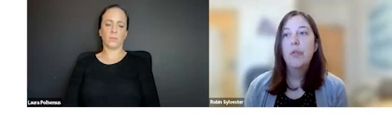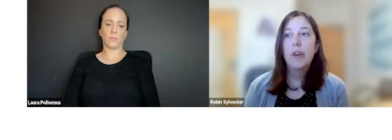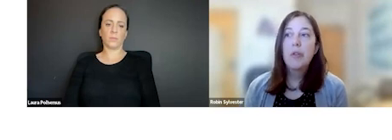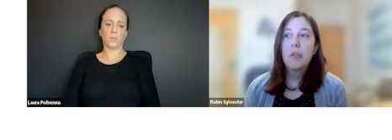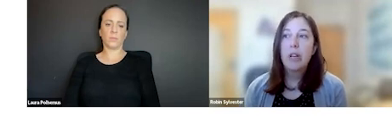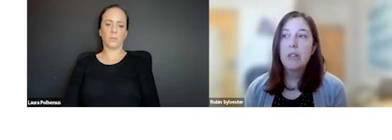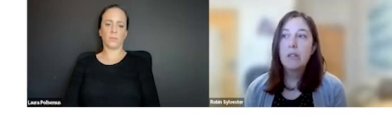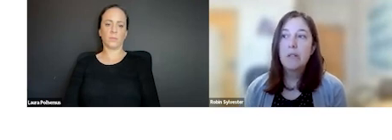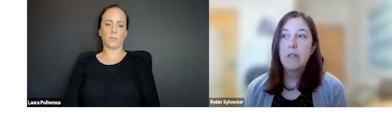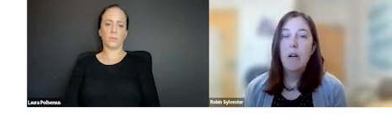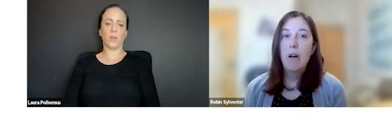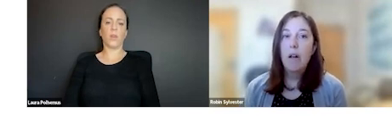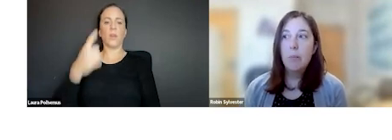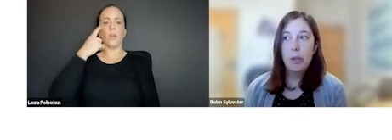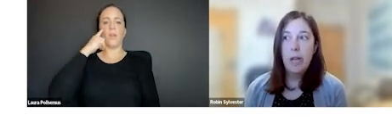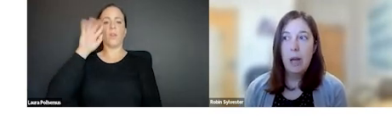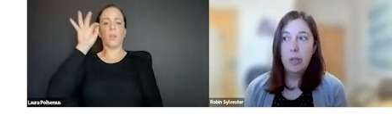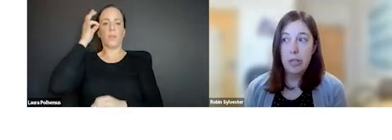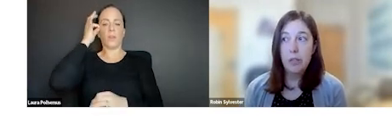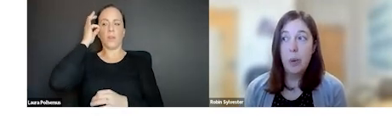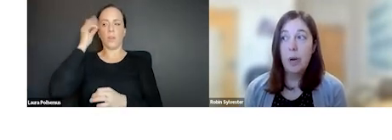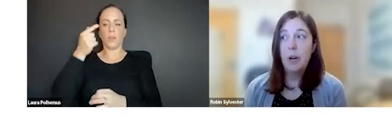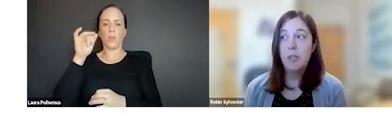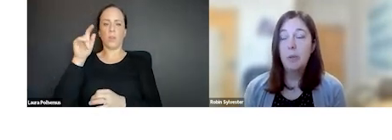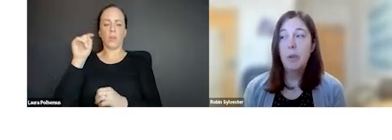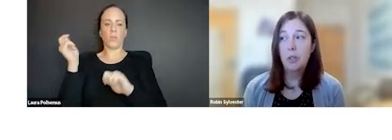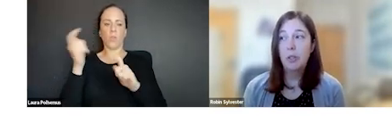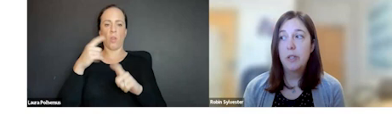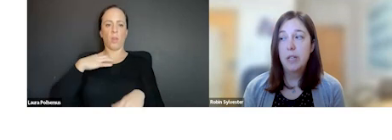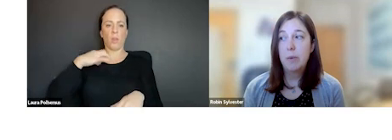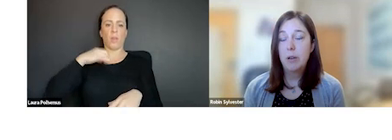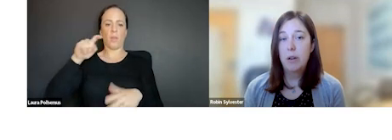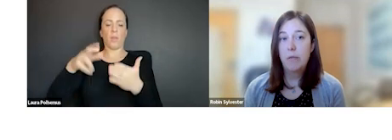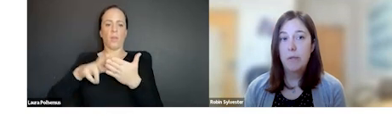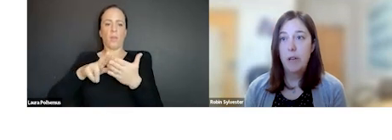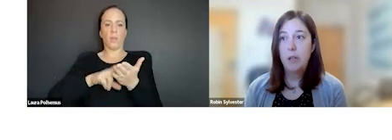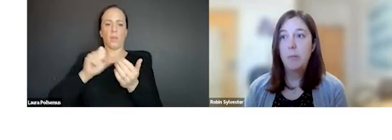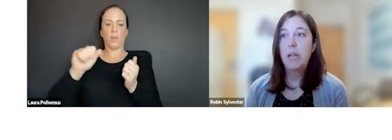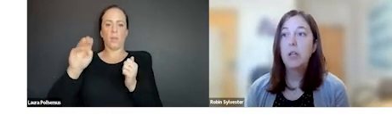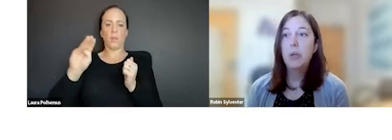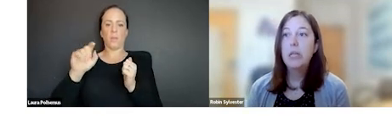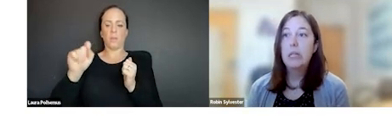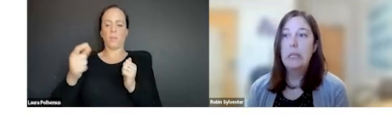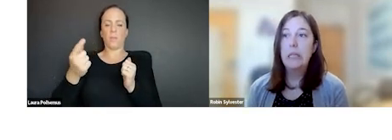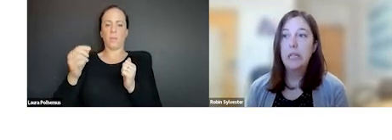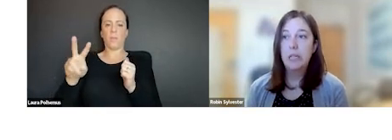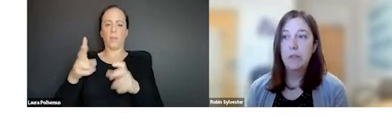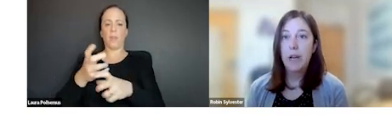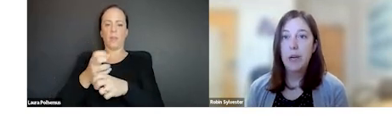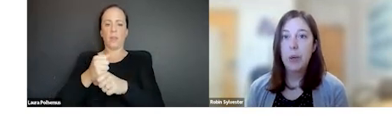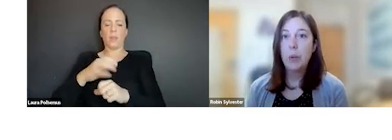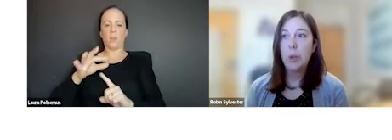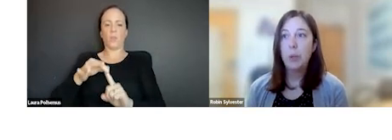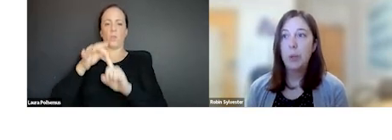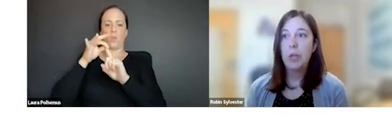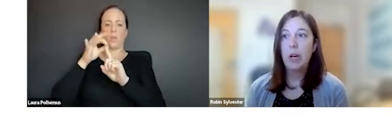So for federal grants, all applicants are required to be registered in SAM.gov and obtain a unique entity